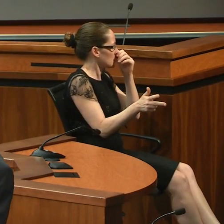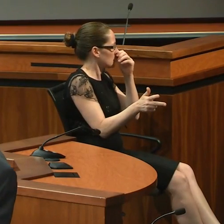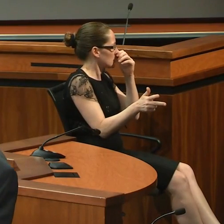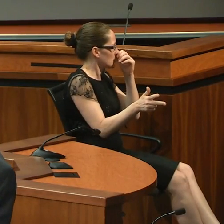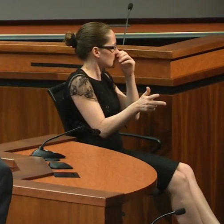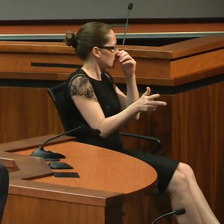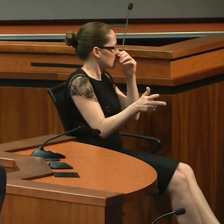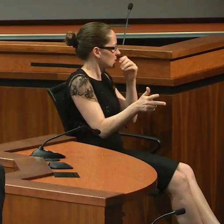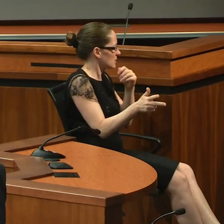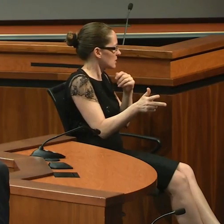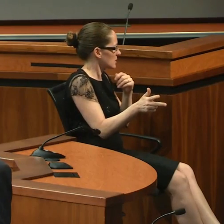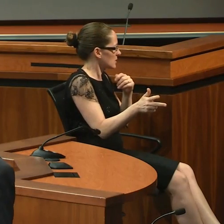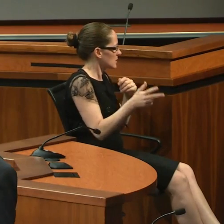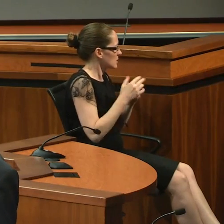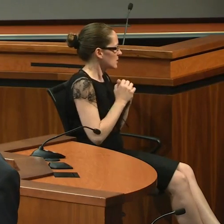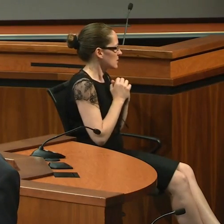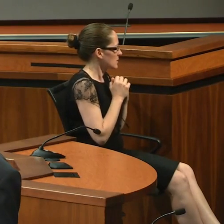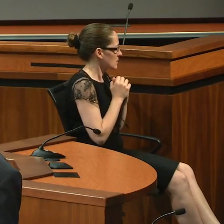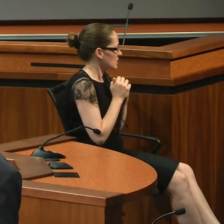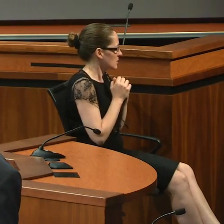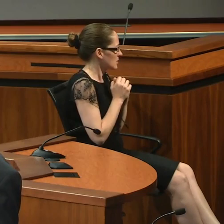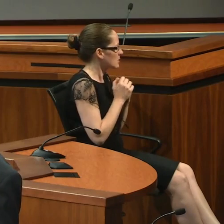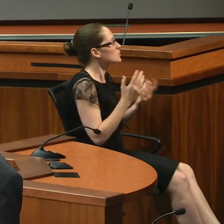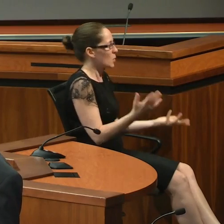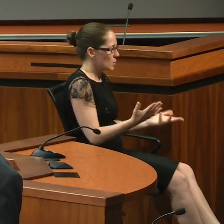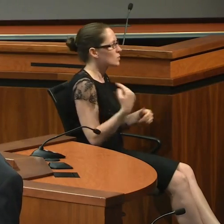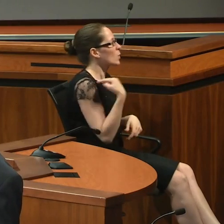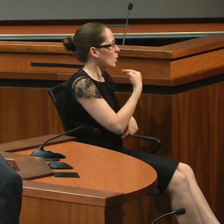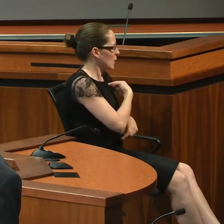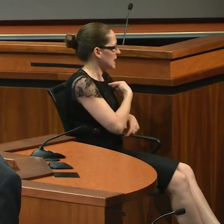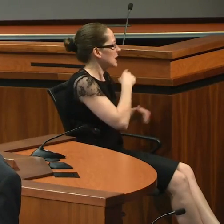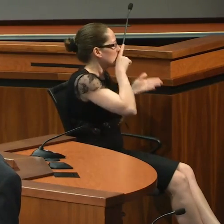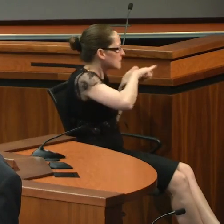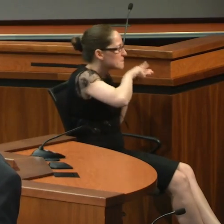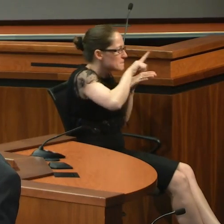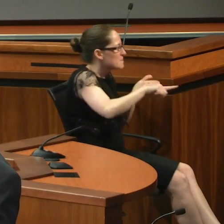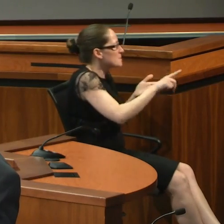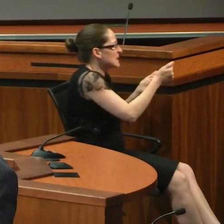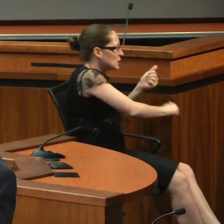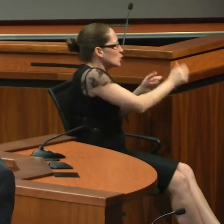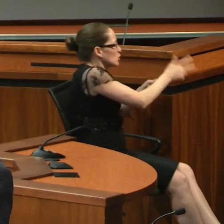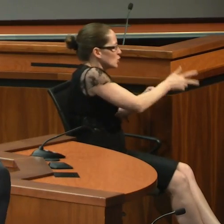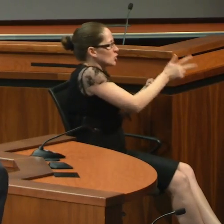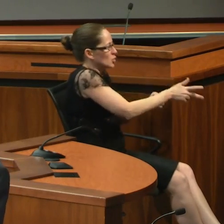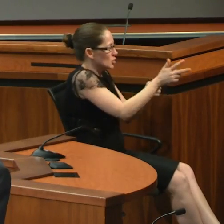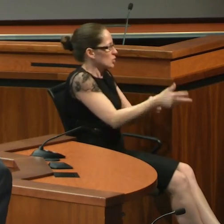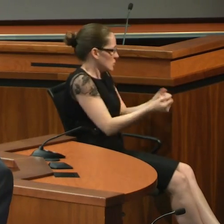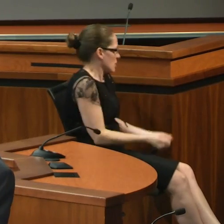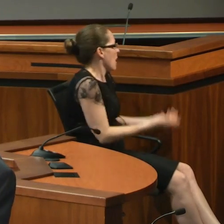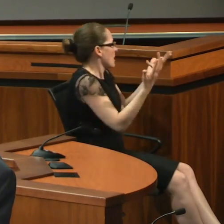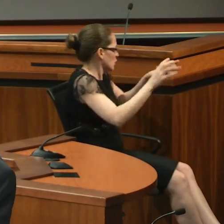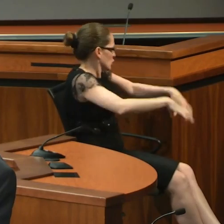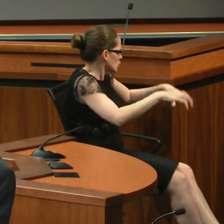minute period. When we did our model, we took all those data points of varying intensity and input that into the model. So